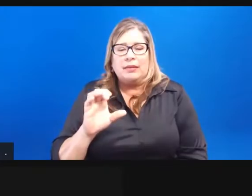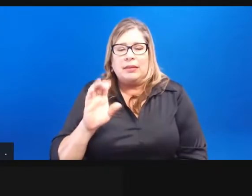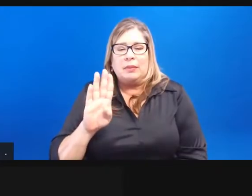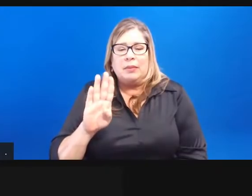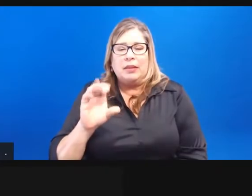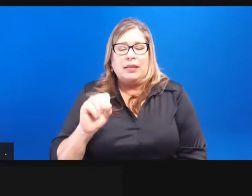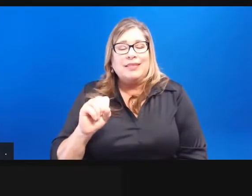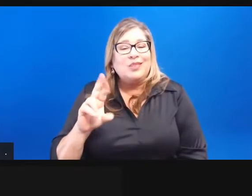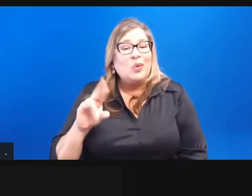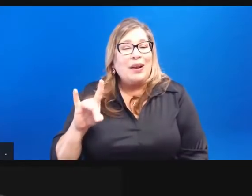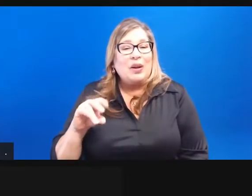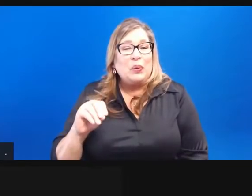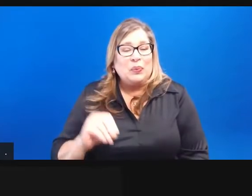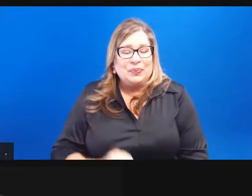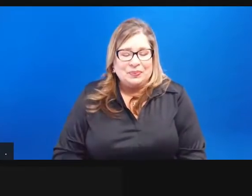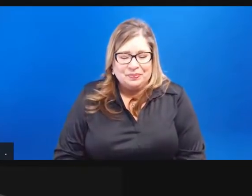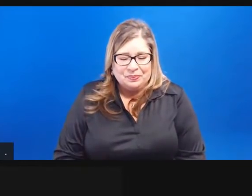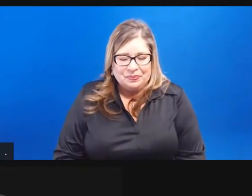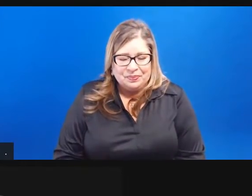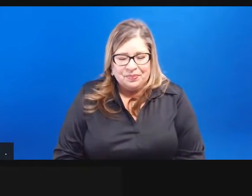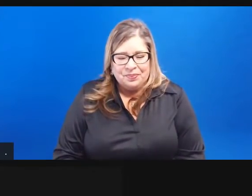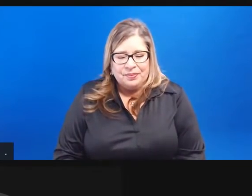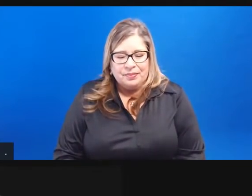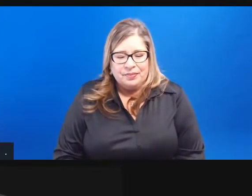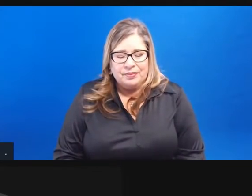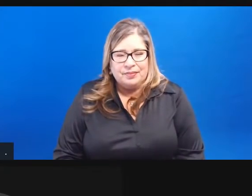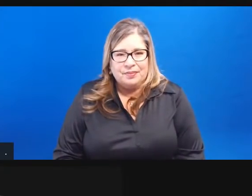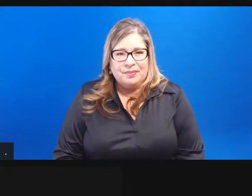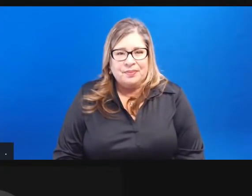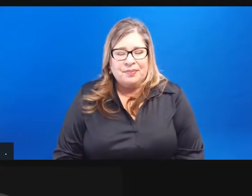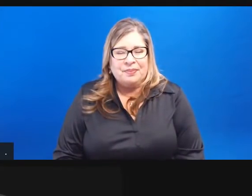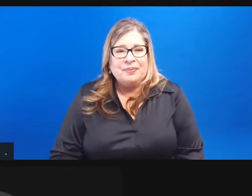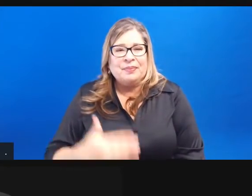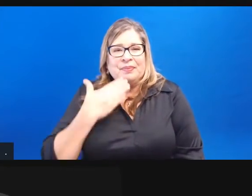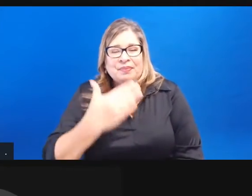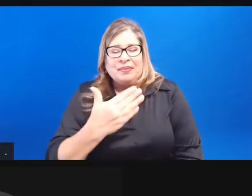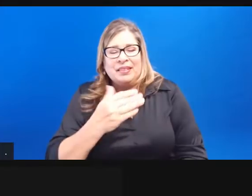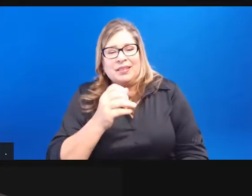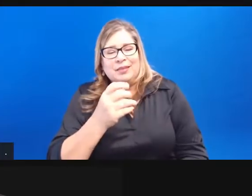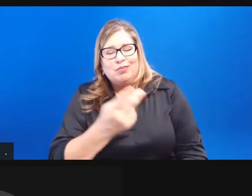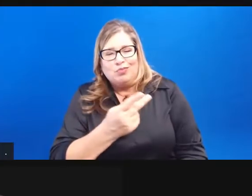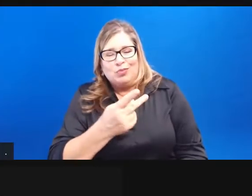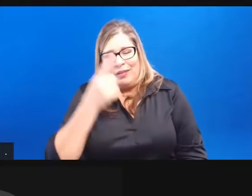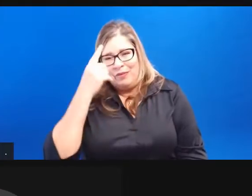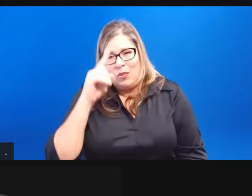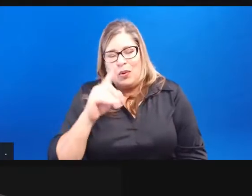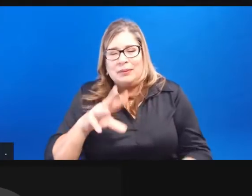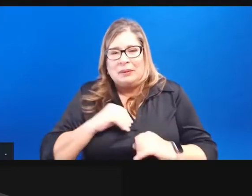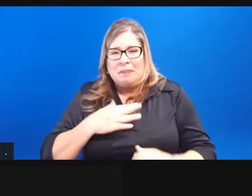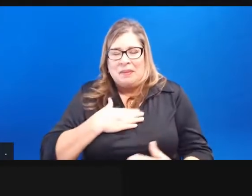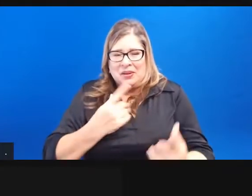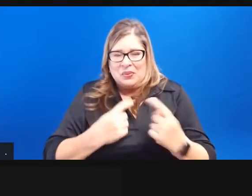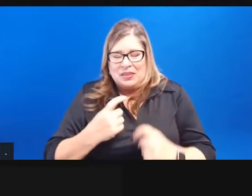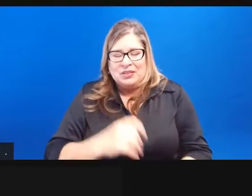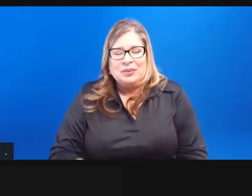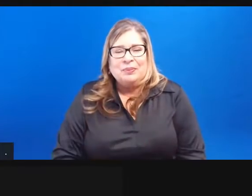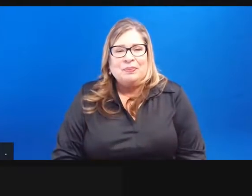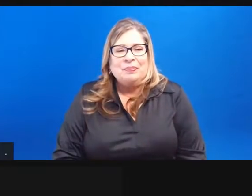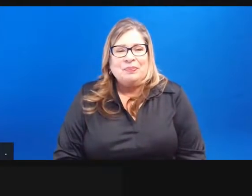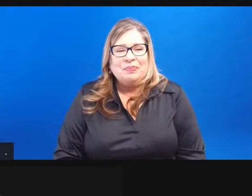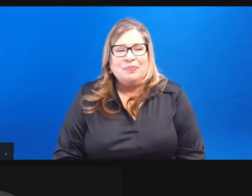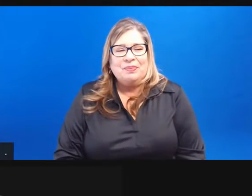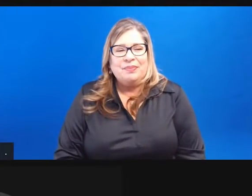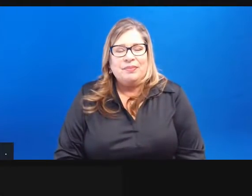radio hi dr dally and secretary richardson thanks so much for taking my my question um couple things one is um